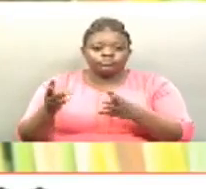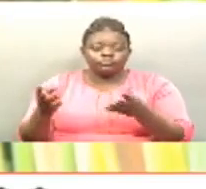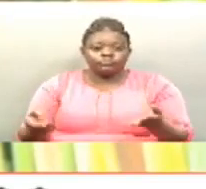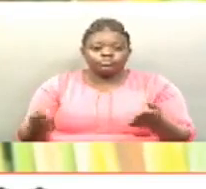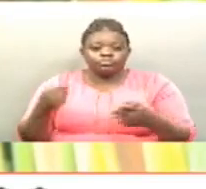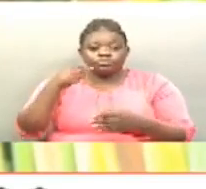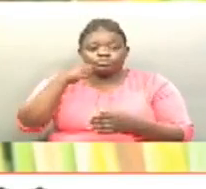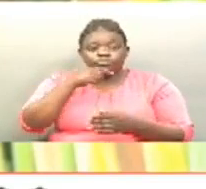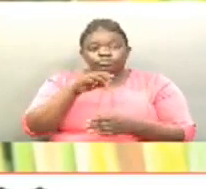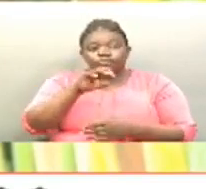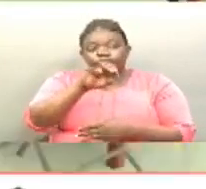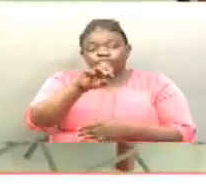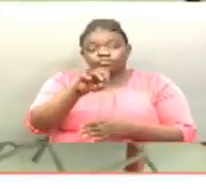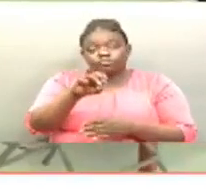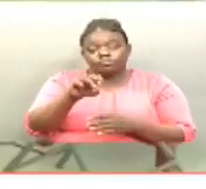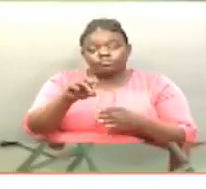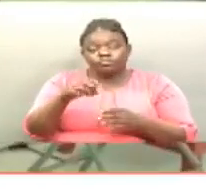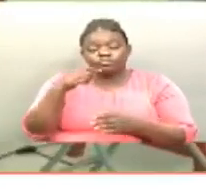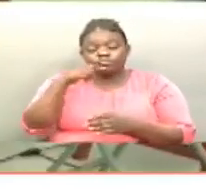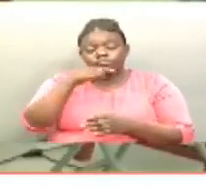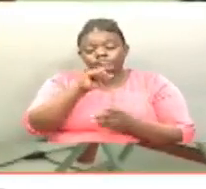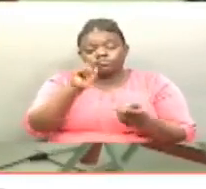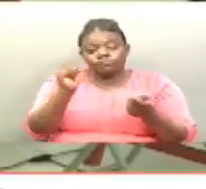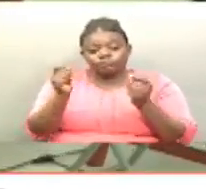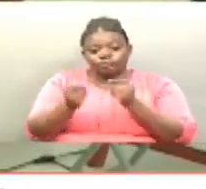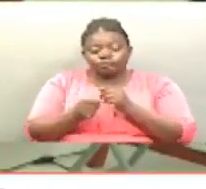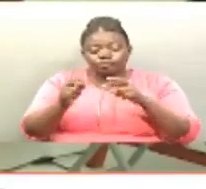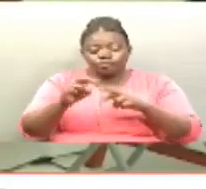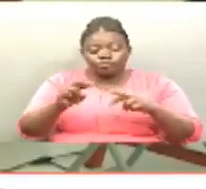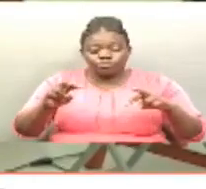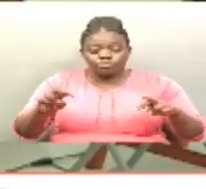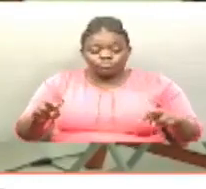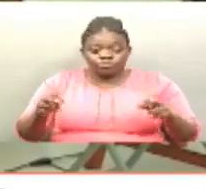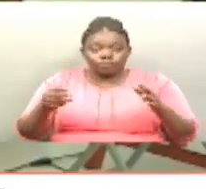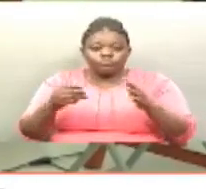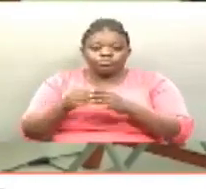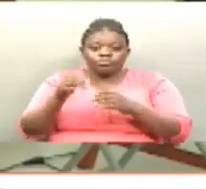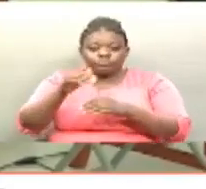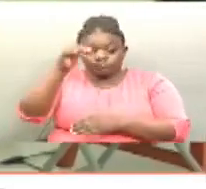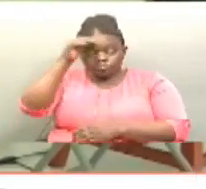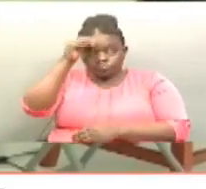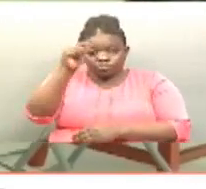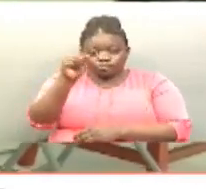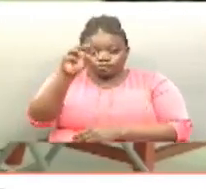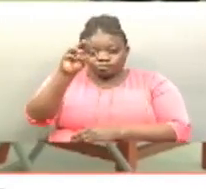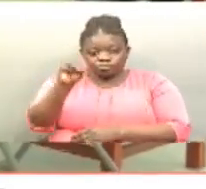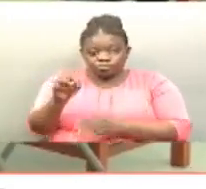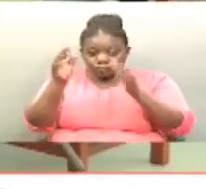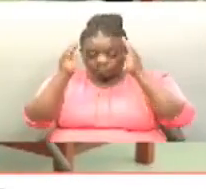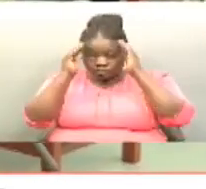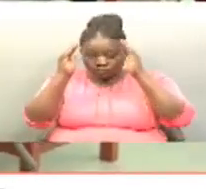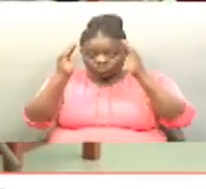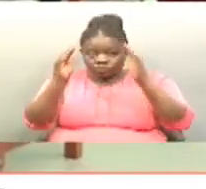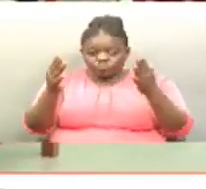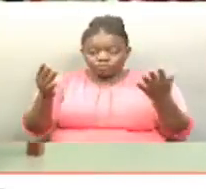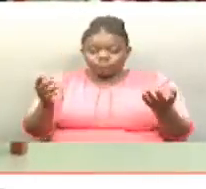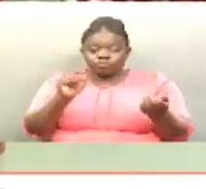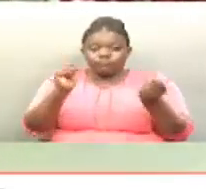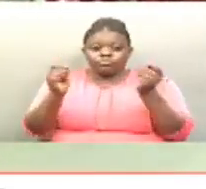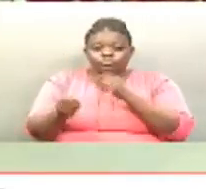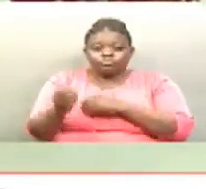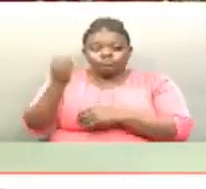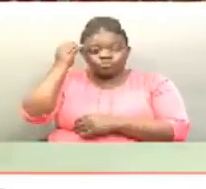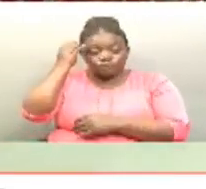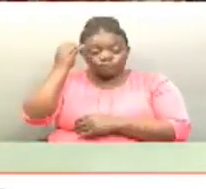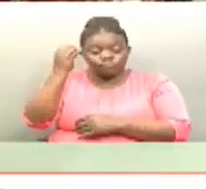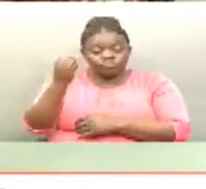socio-economic transformation. Ata kulido kulinza kuzwe misangu mpolisi Tomma gamba gamete sila balitade kukuchusi ndoza ya wasilika